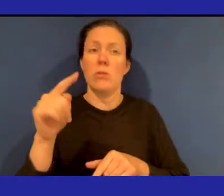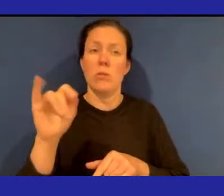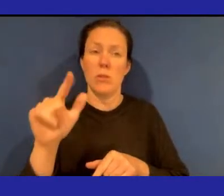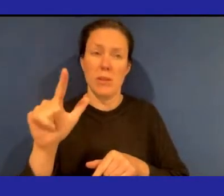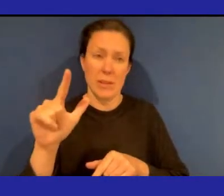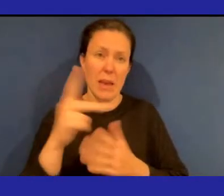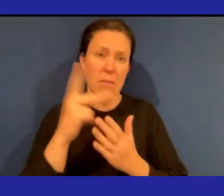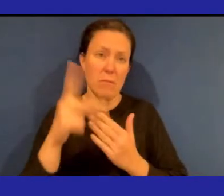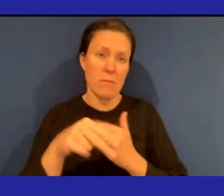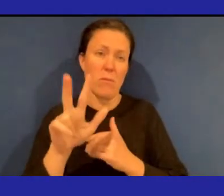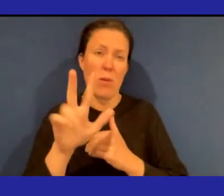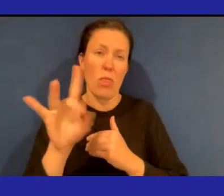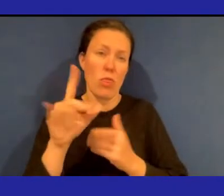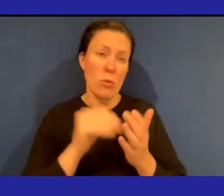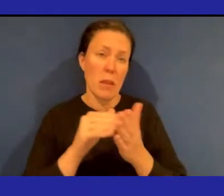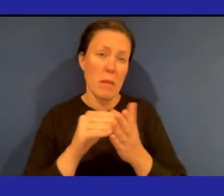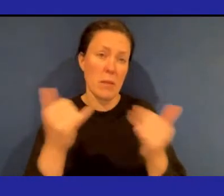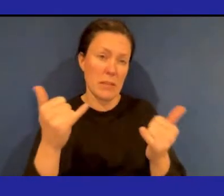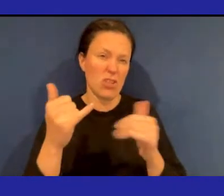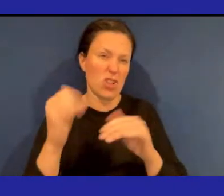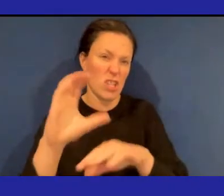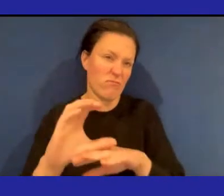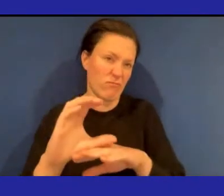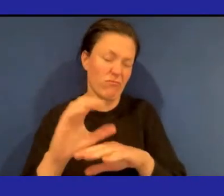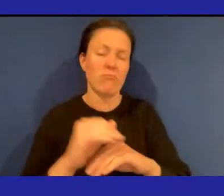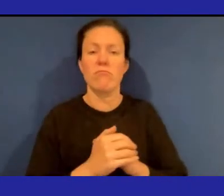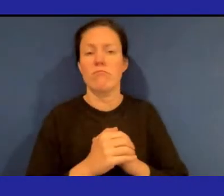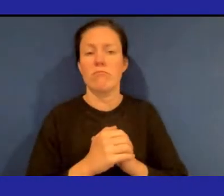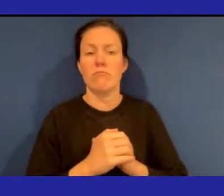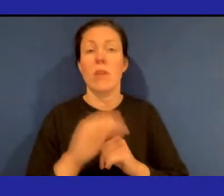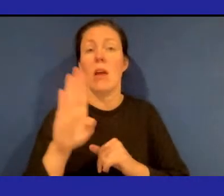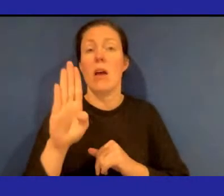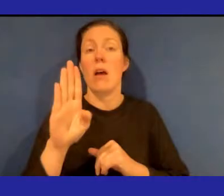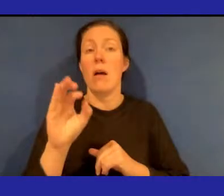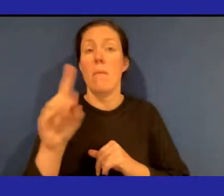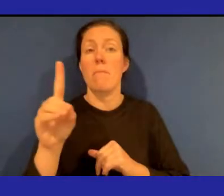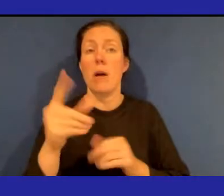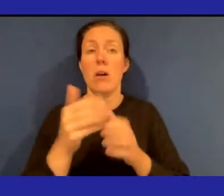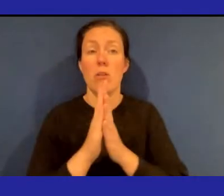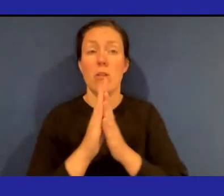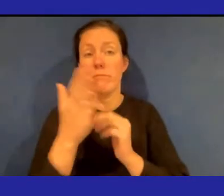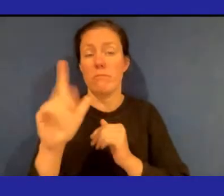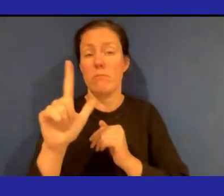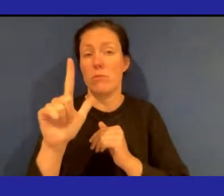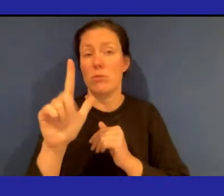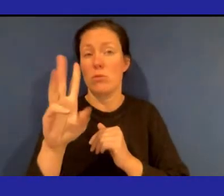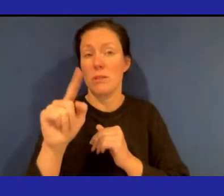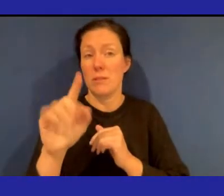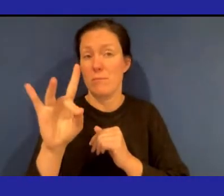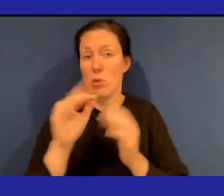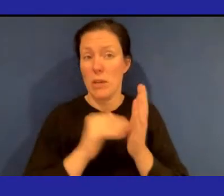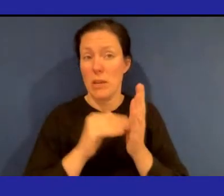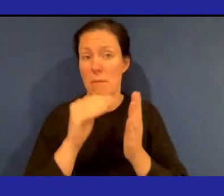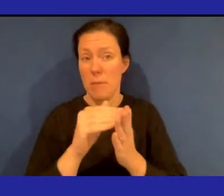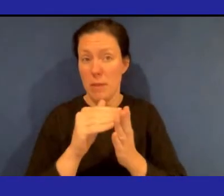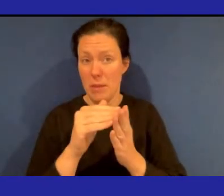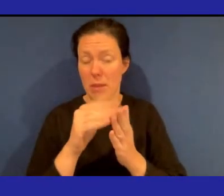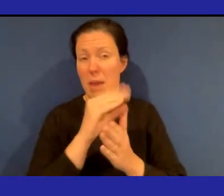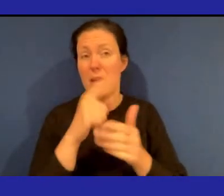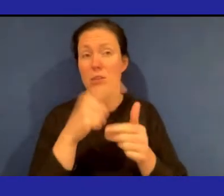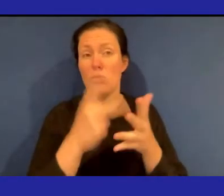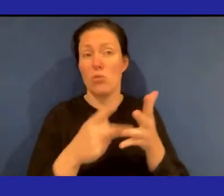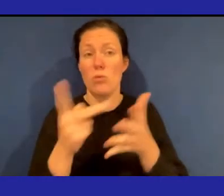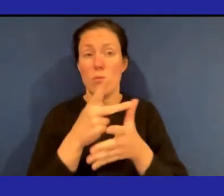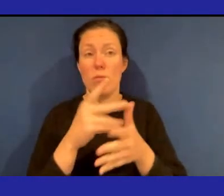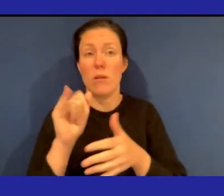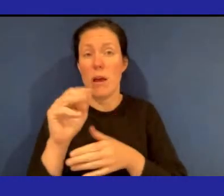million. We've submitted a bond request for $26.8 million, aimed to prioritize items such